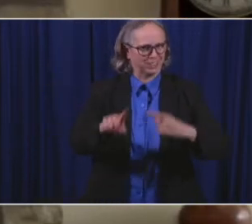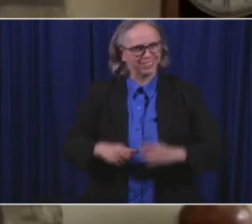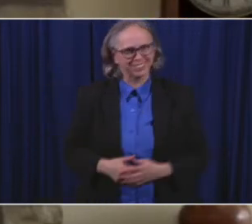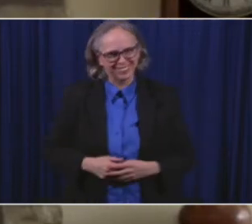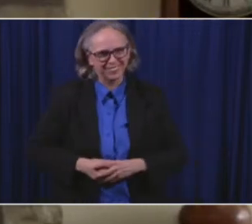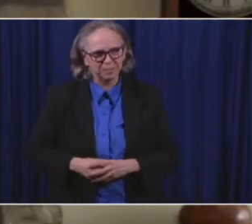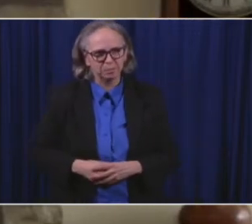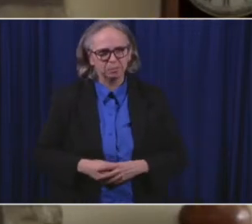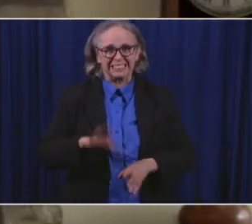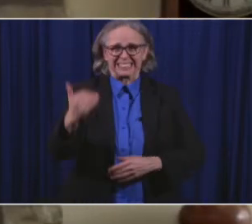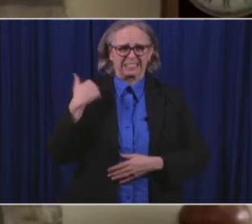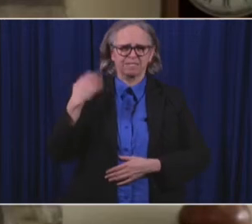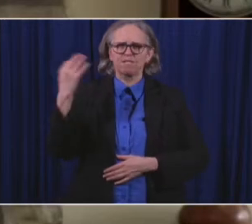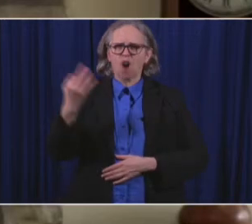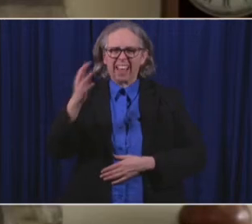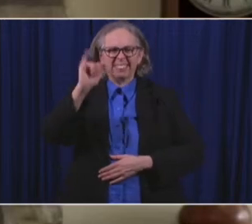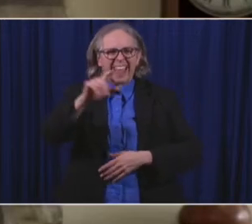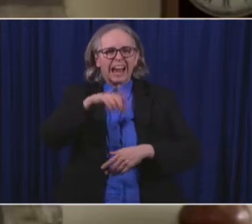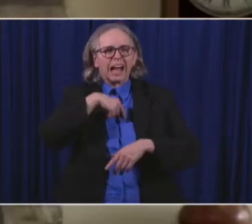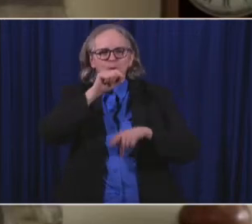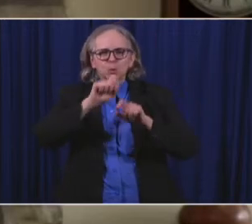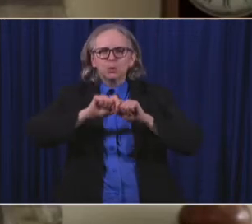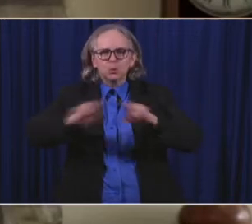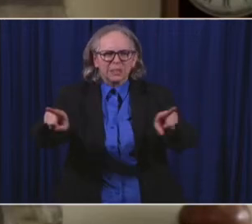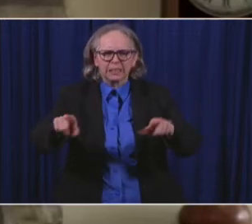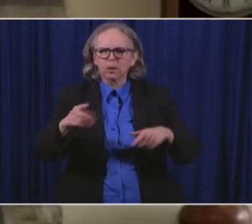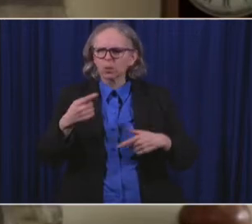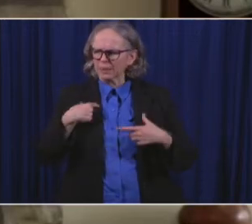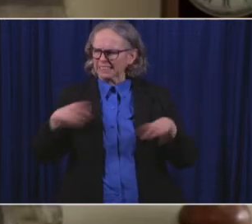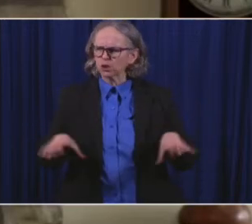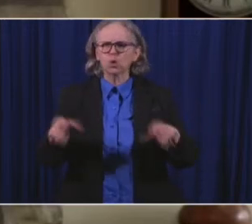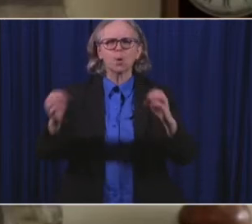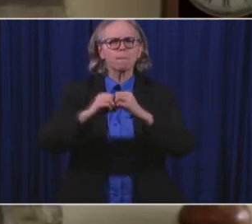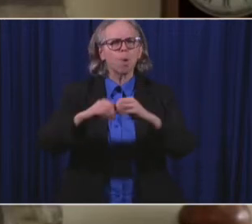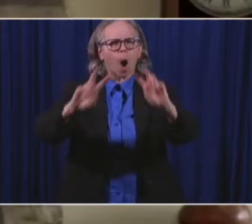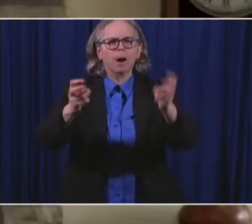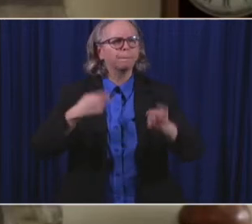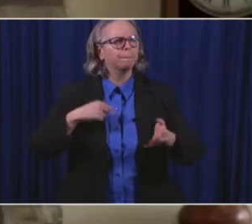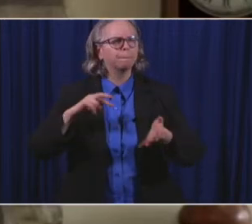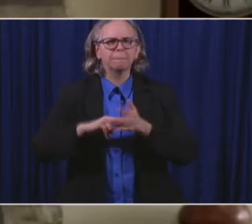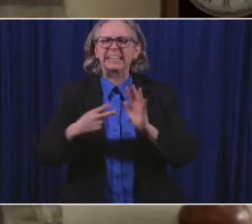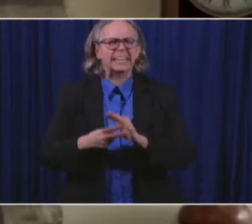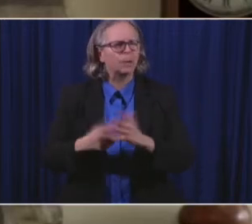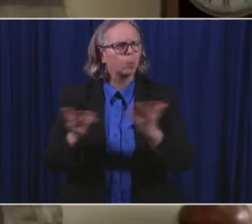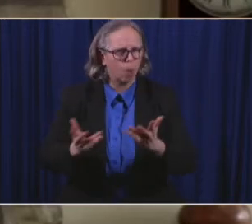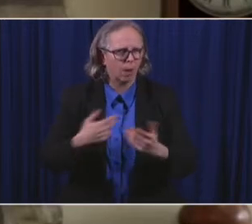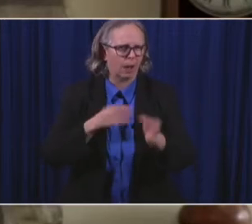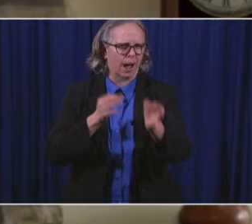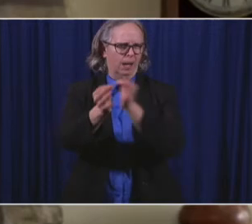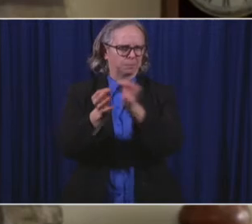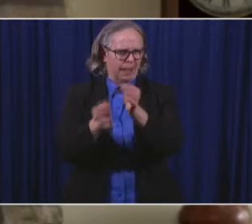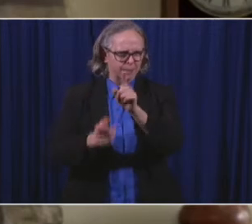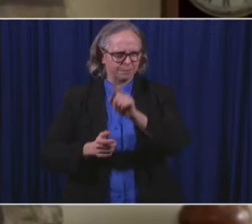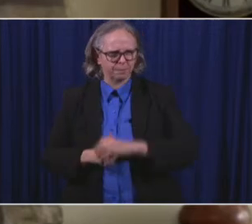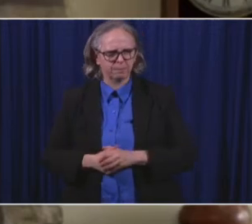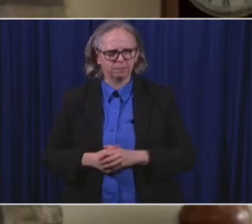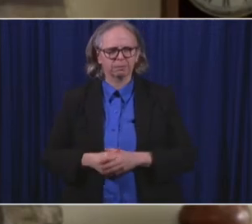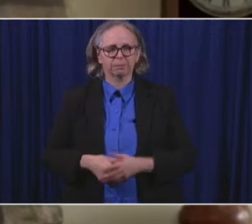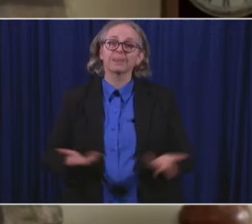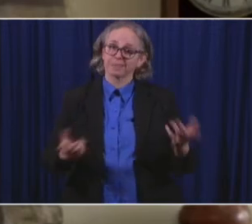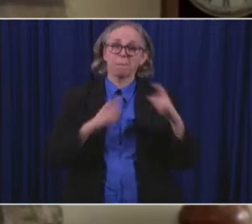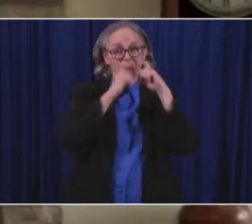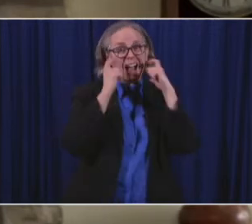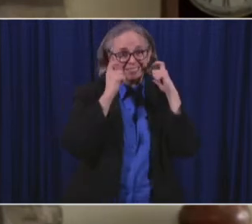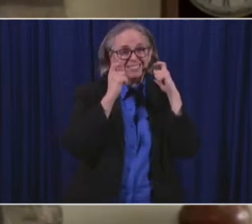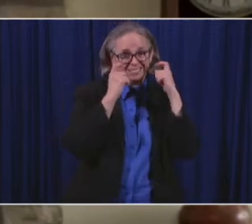made real progress with masking in retail. I think people have pulled back some. We just have